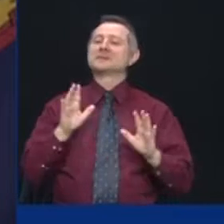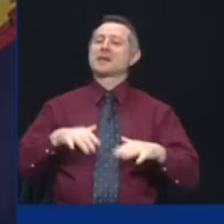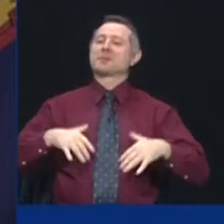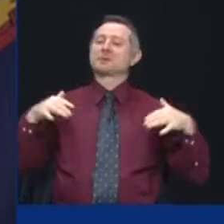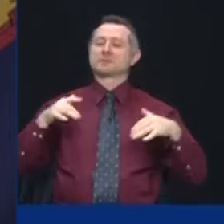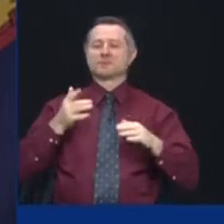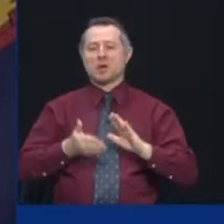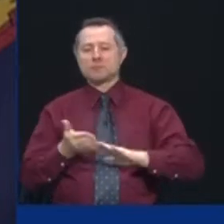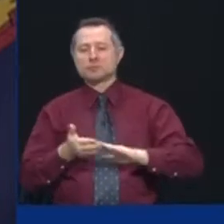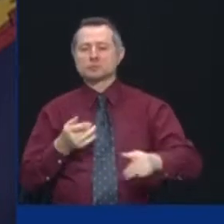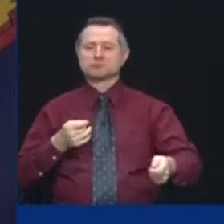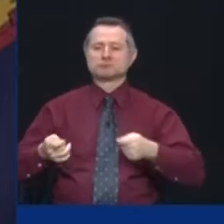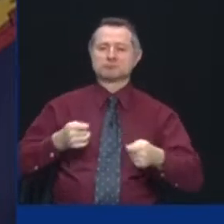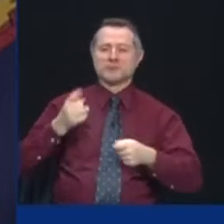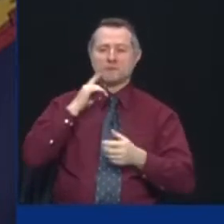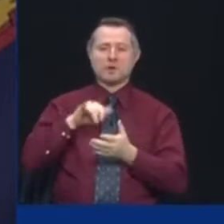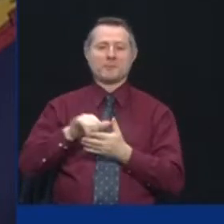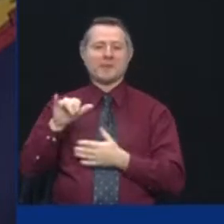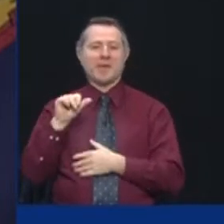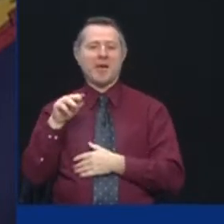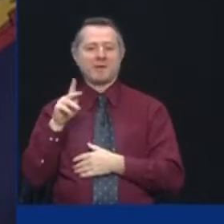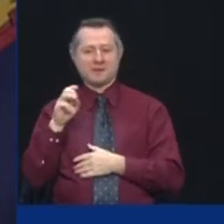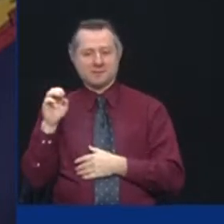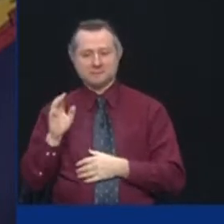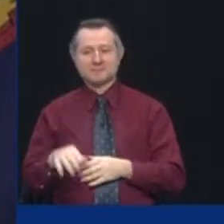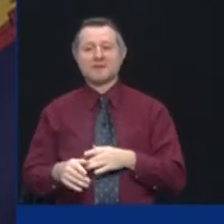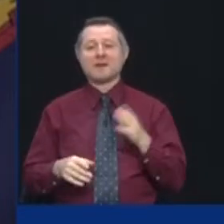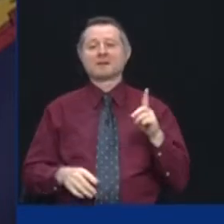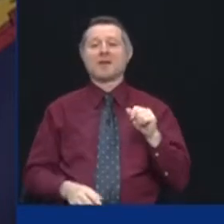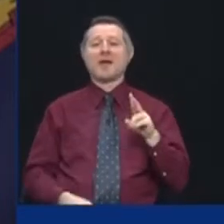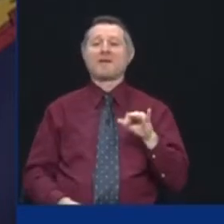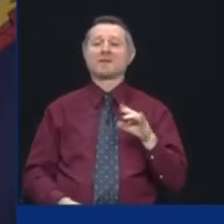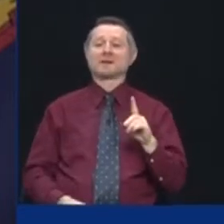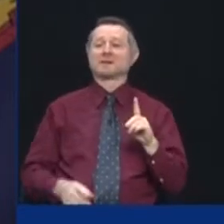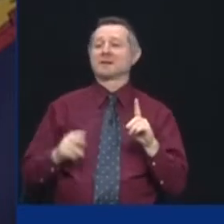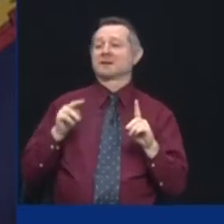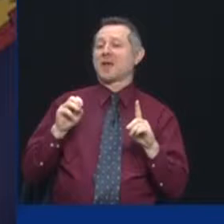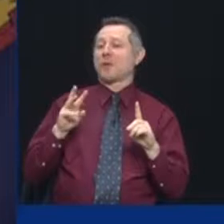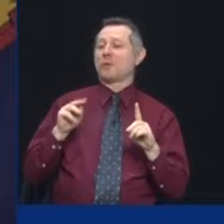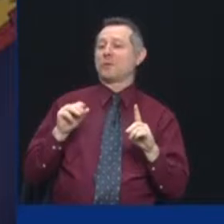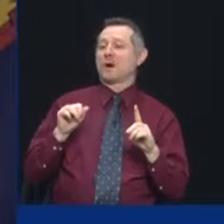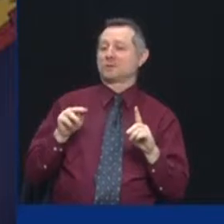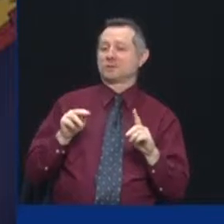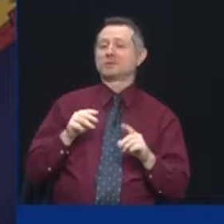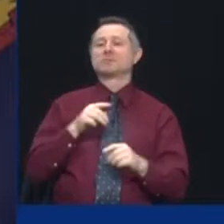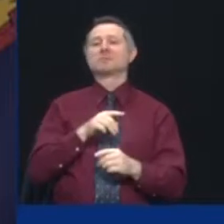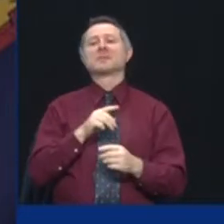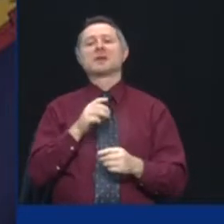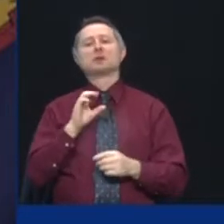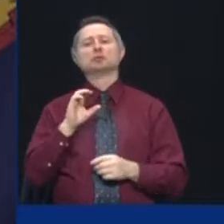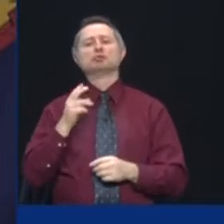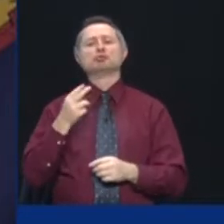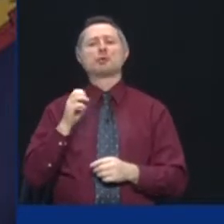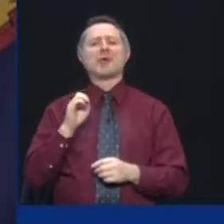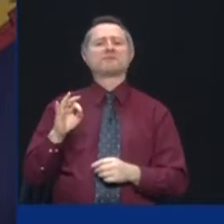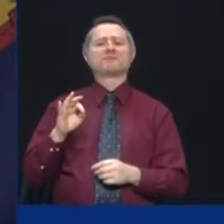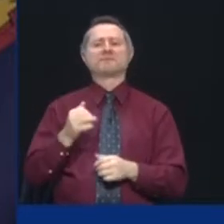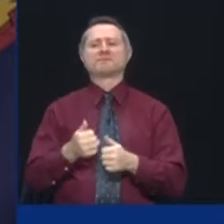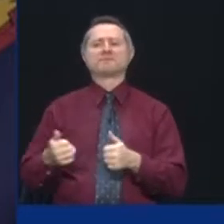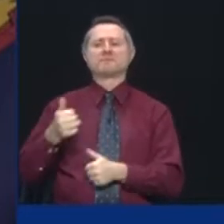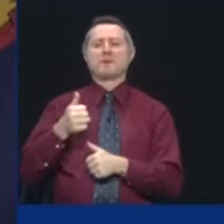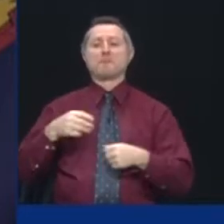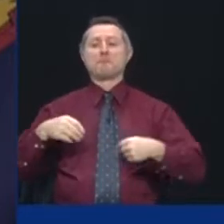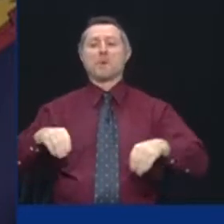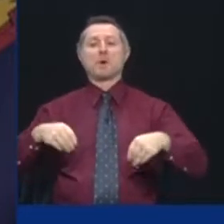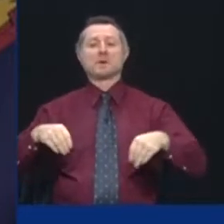and David Newman, who's the executive vice president for chief marketing, content, and communications officer for the New